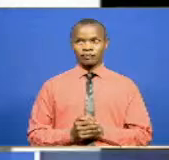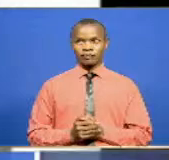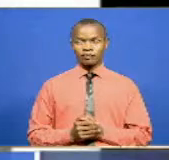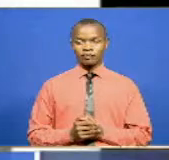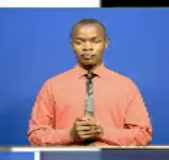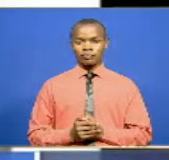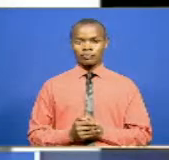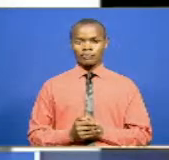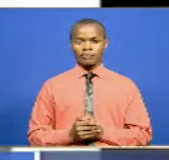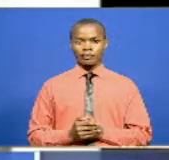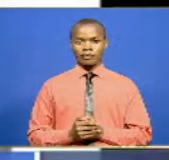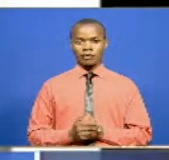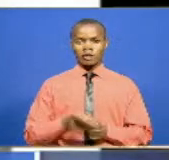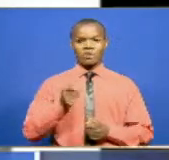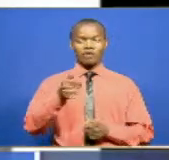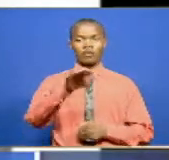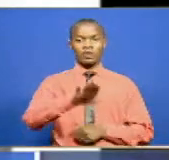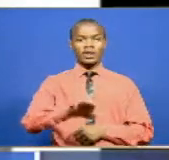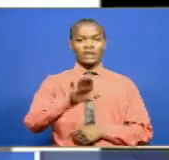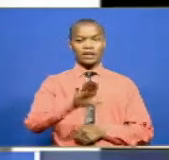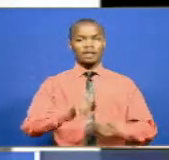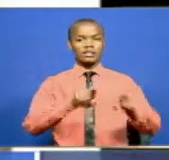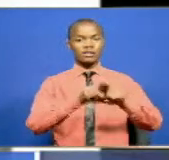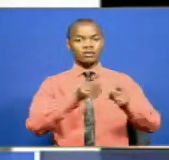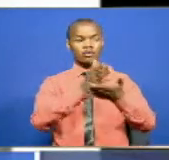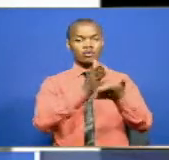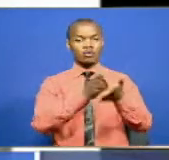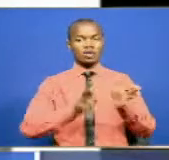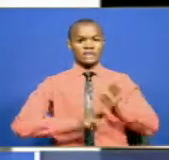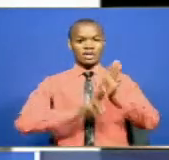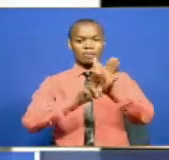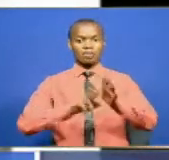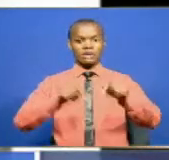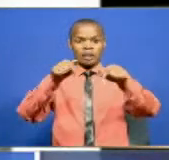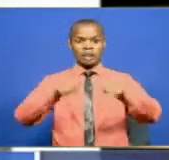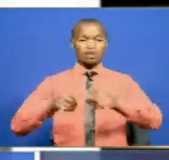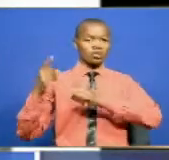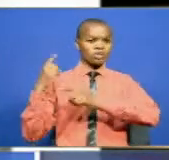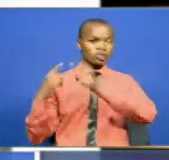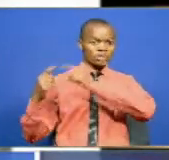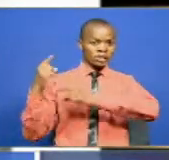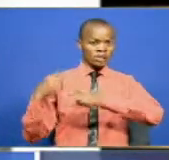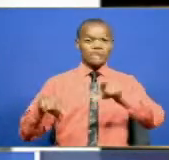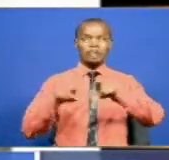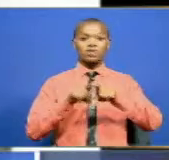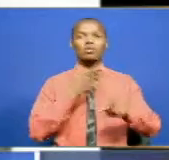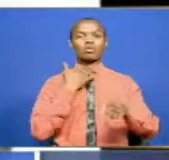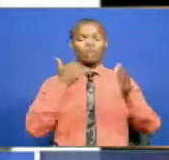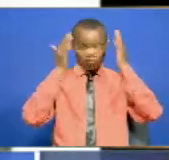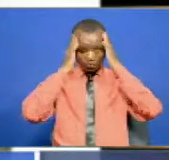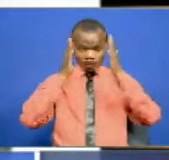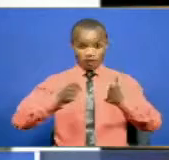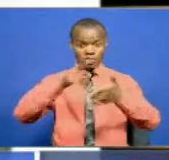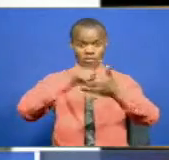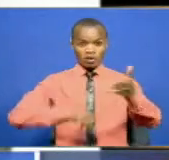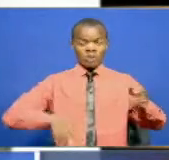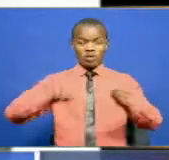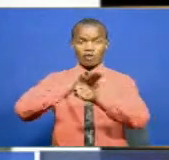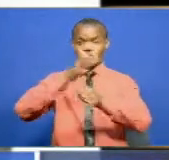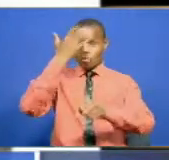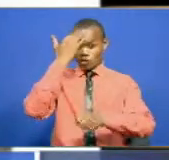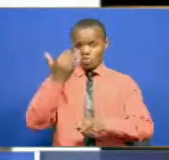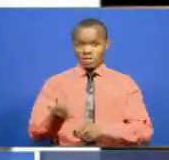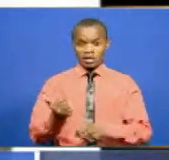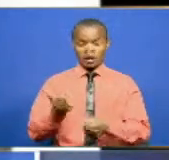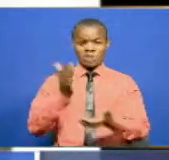It is a few icons, and these are to represent the current generation. We really want to concentrate with the old ones because